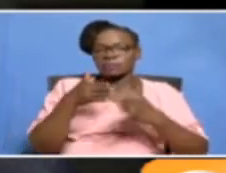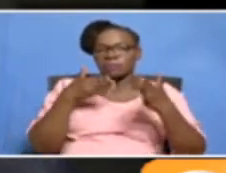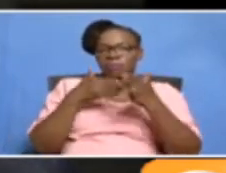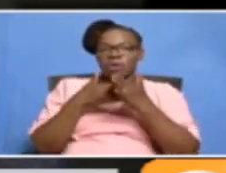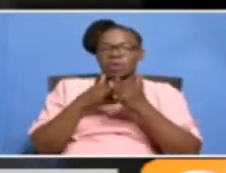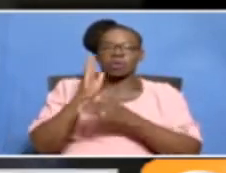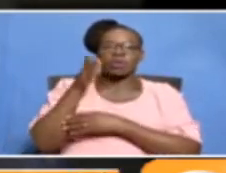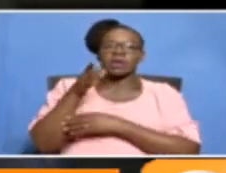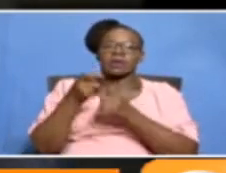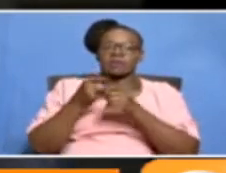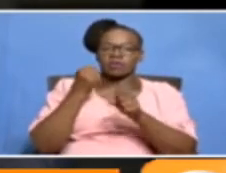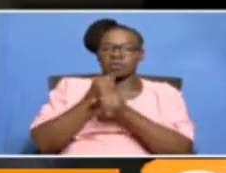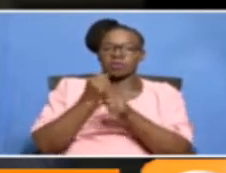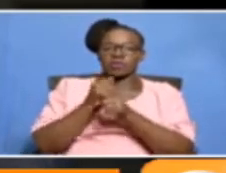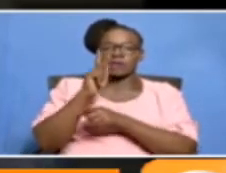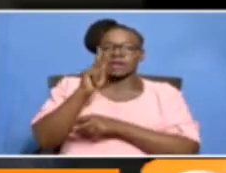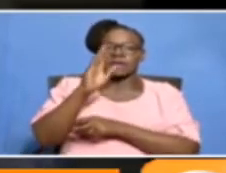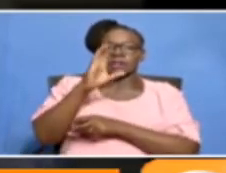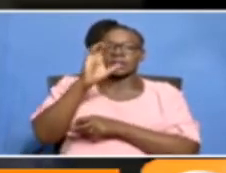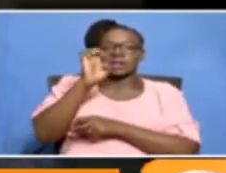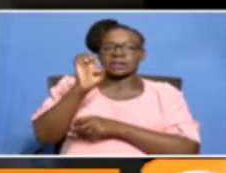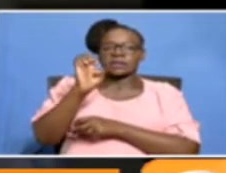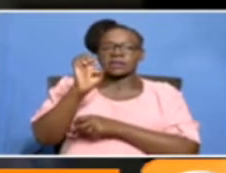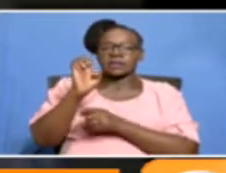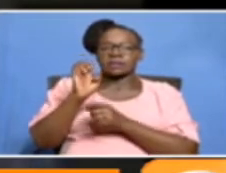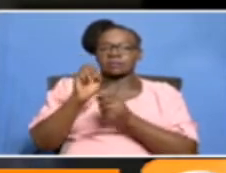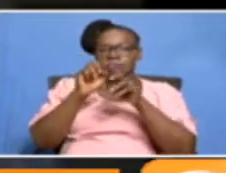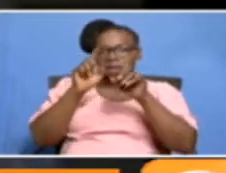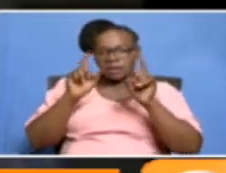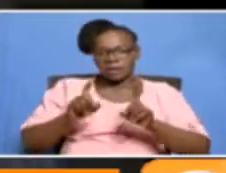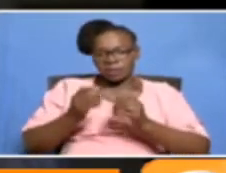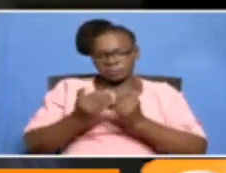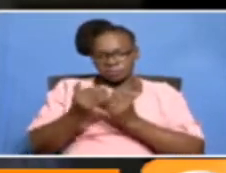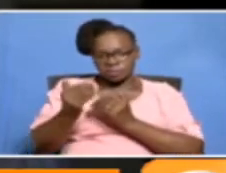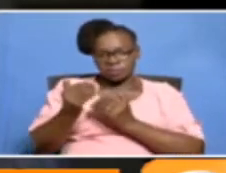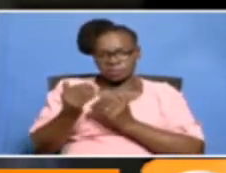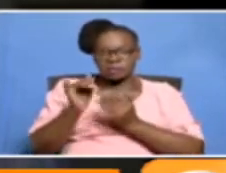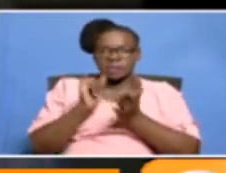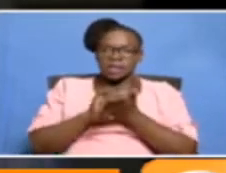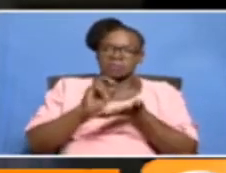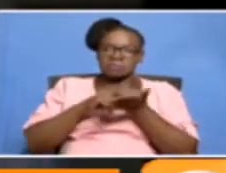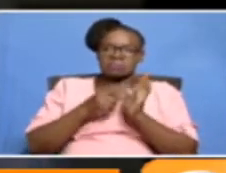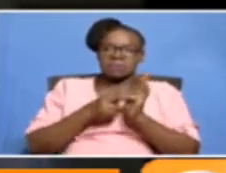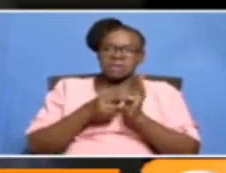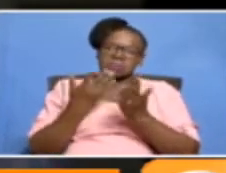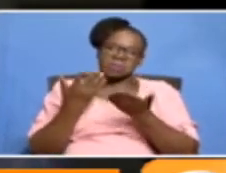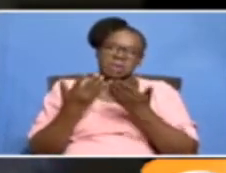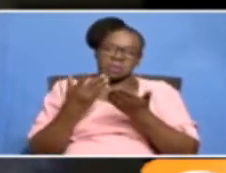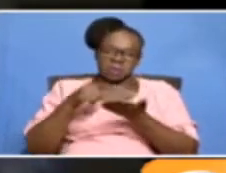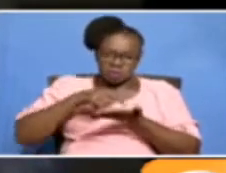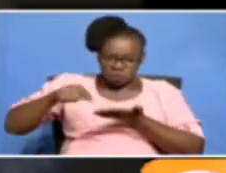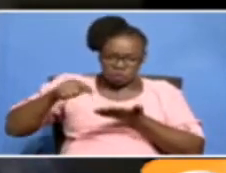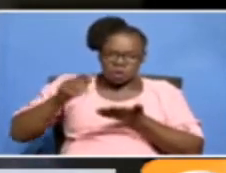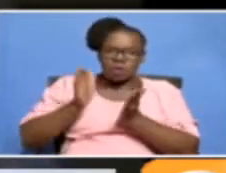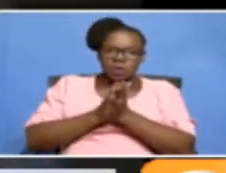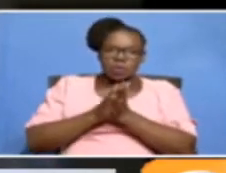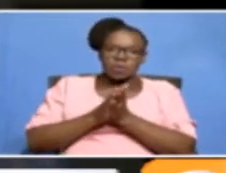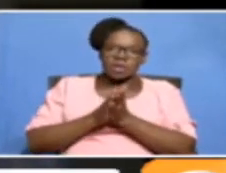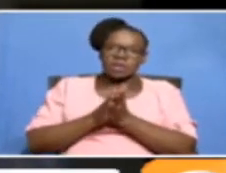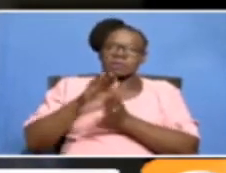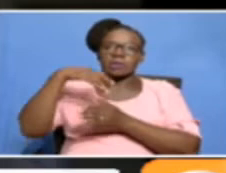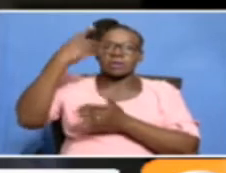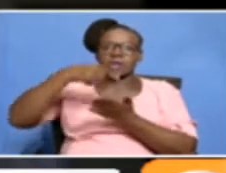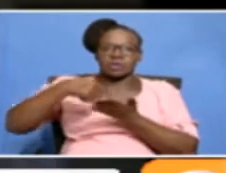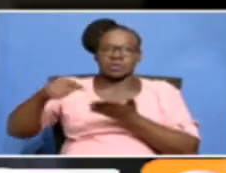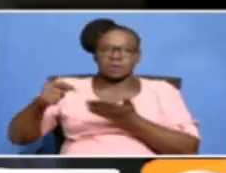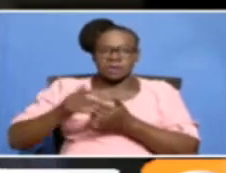sitting the KCSE for the remaining papers, which is actually for the remaining part of this week and